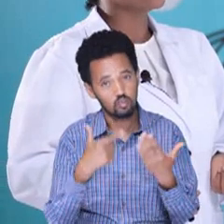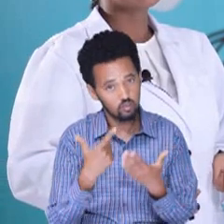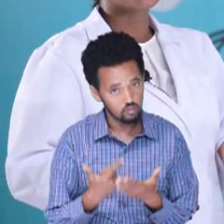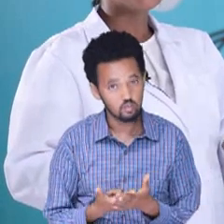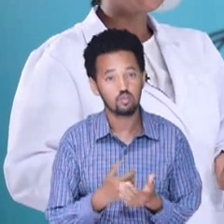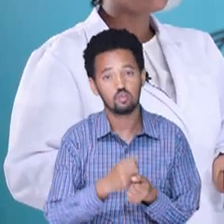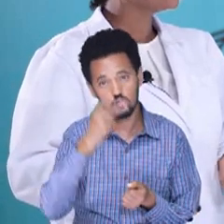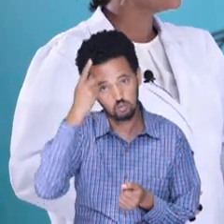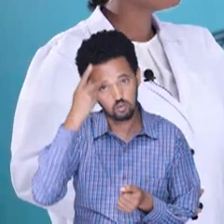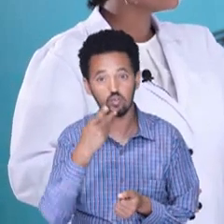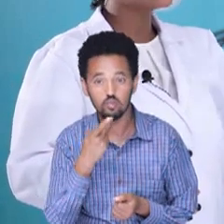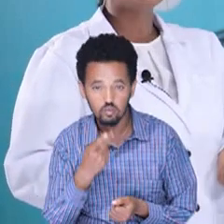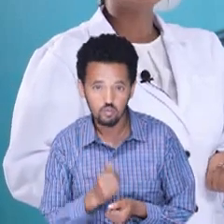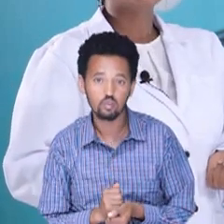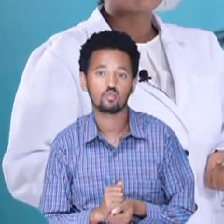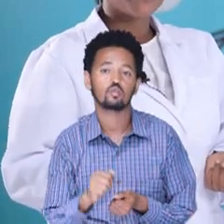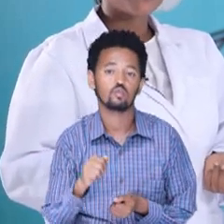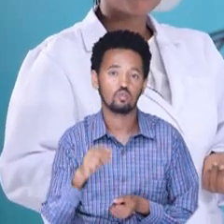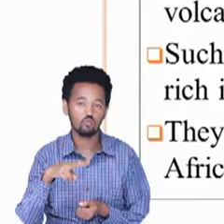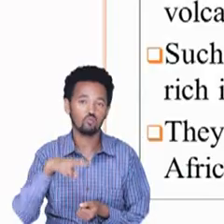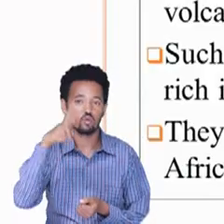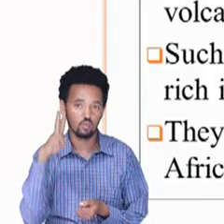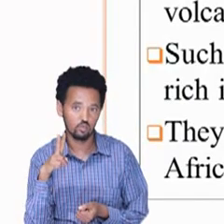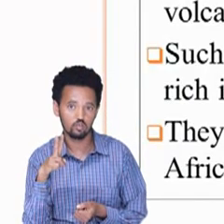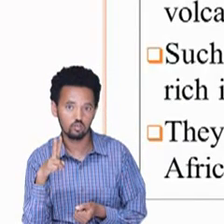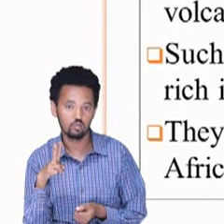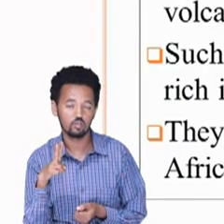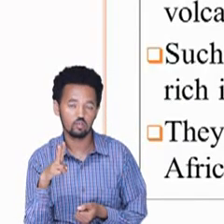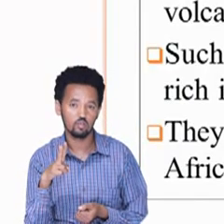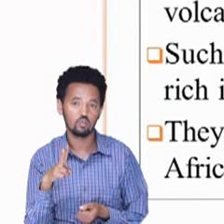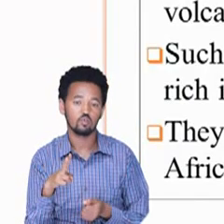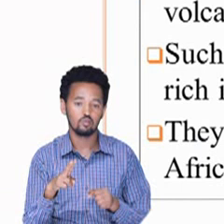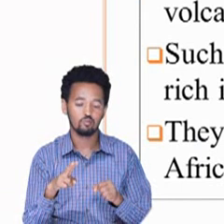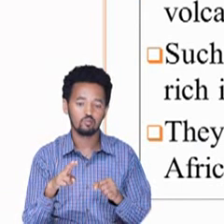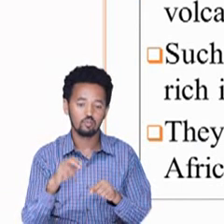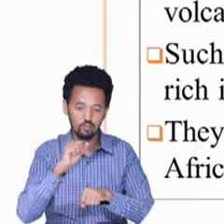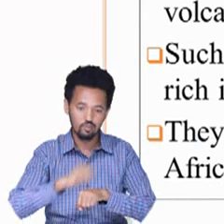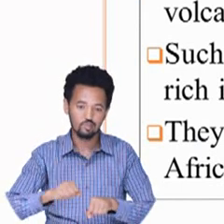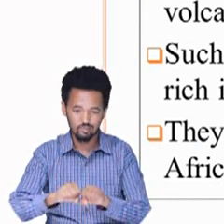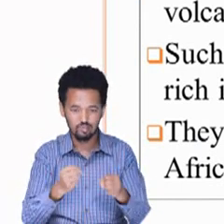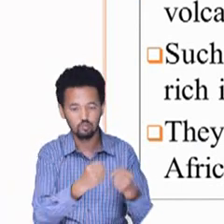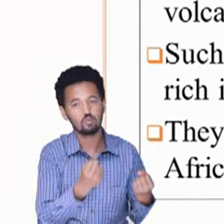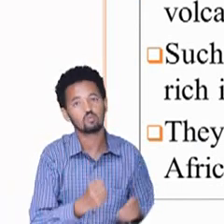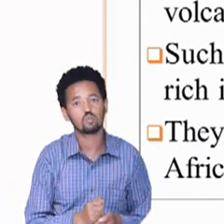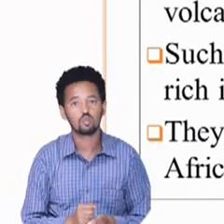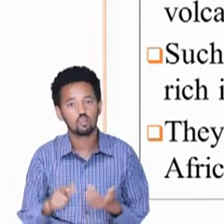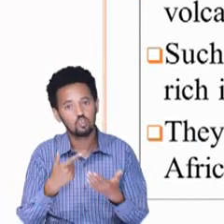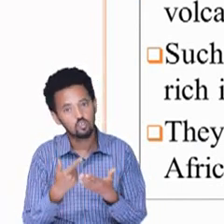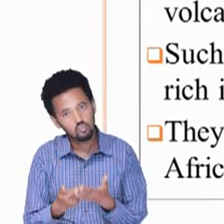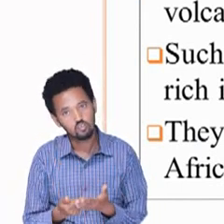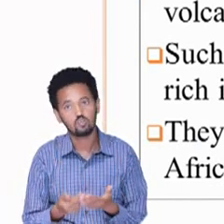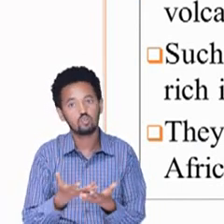parent materials are usually volcanic rocks. Such soils are deep profile and